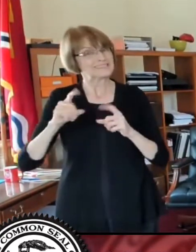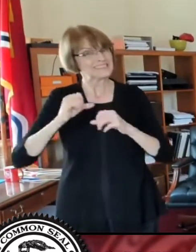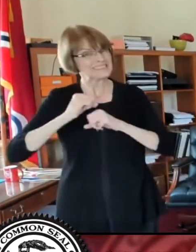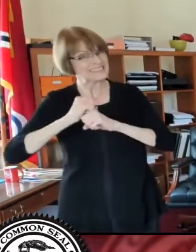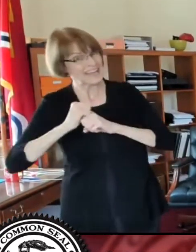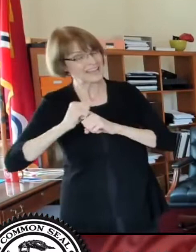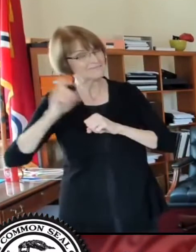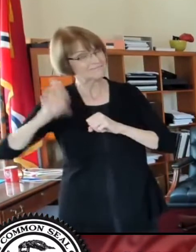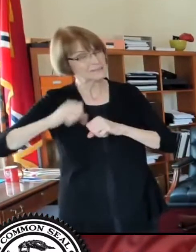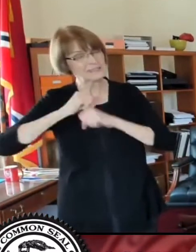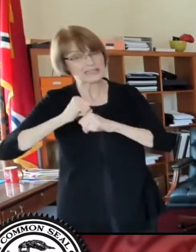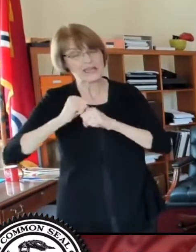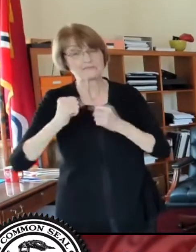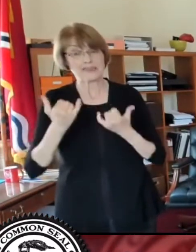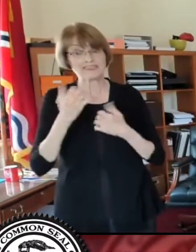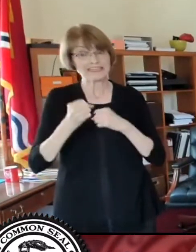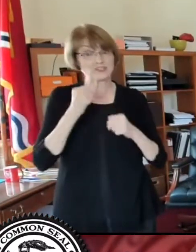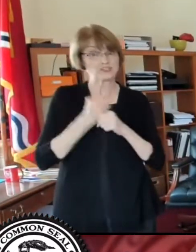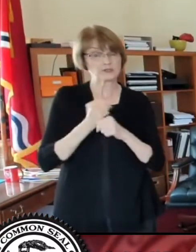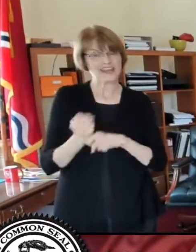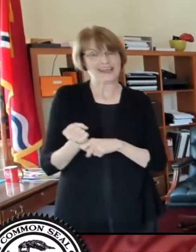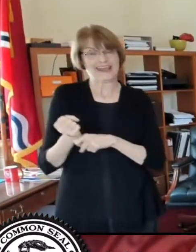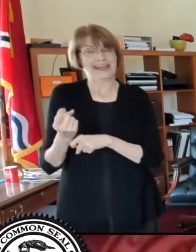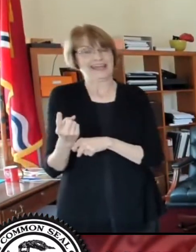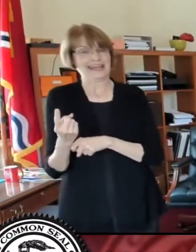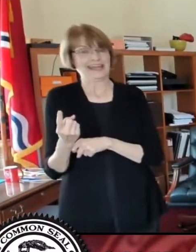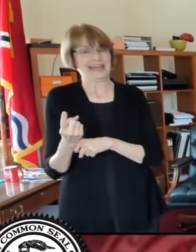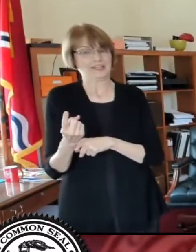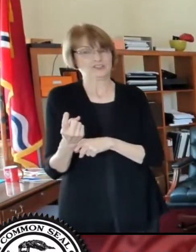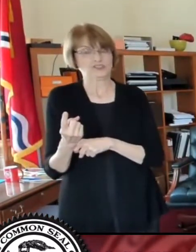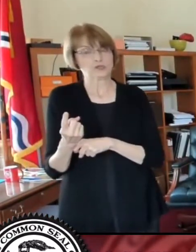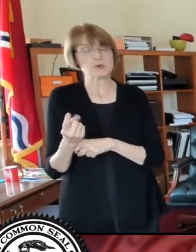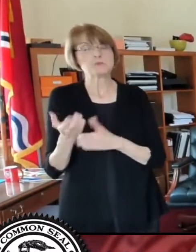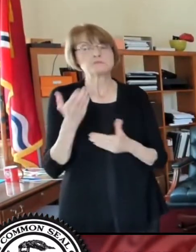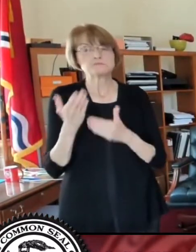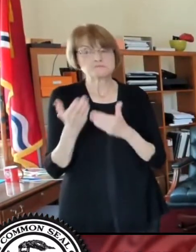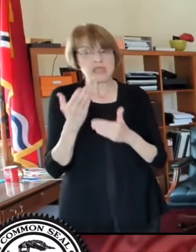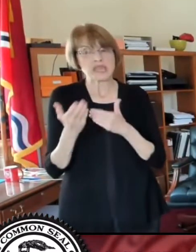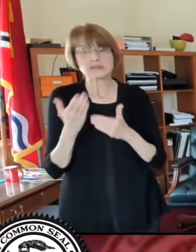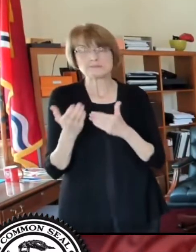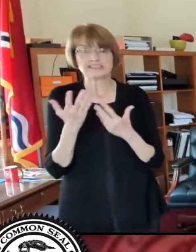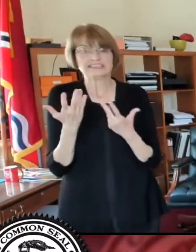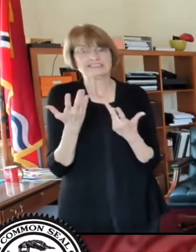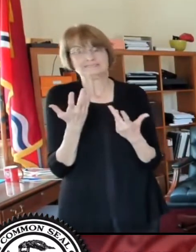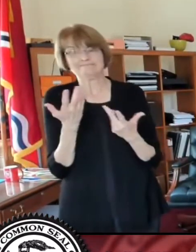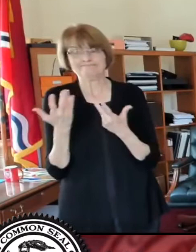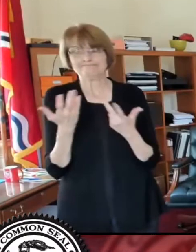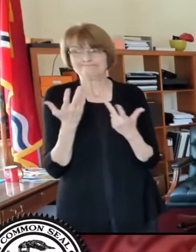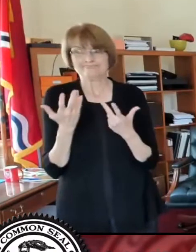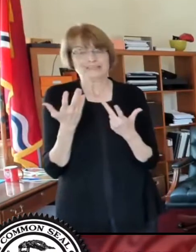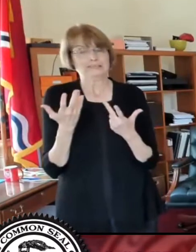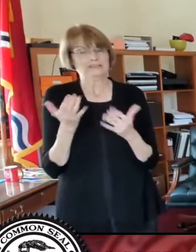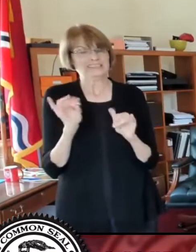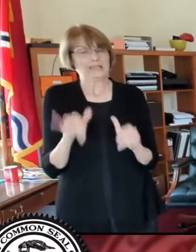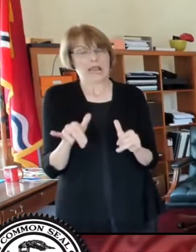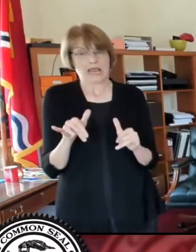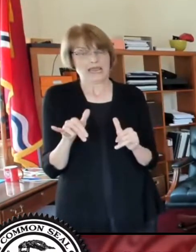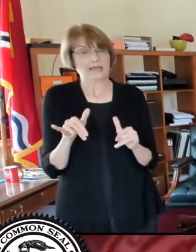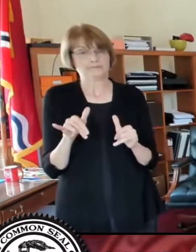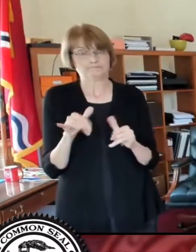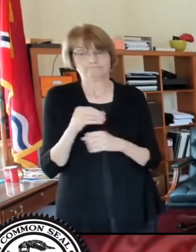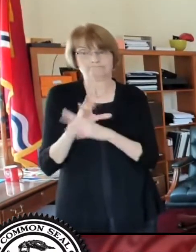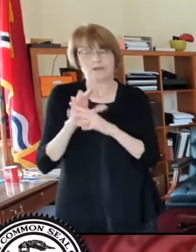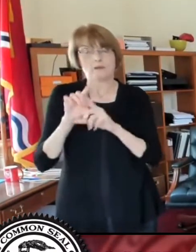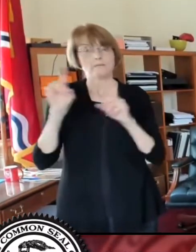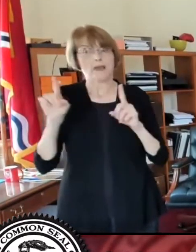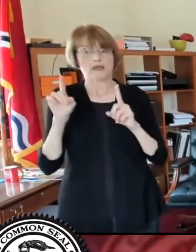next year, who knows, is going to look like school did last year or the year before. So we're all going to have to be a bit flexible. But it's